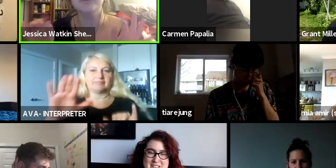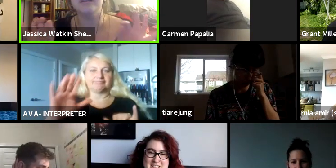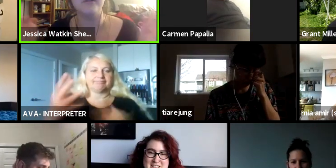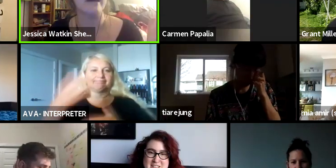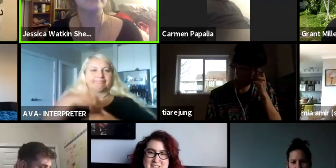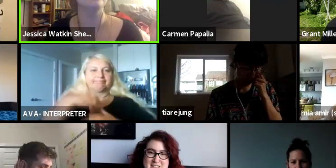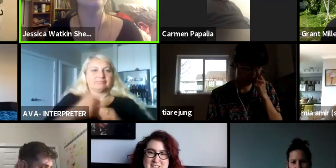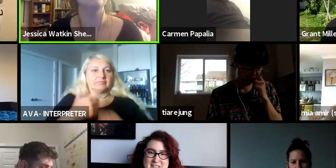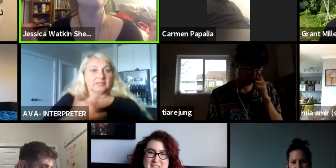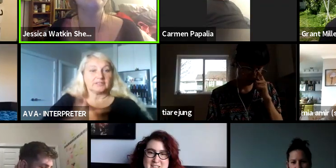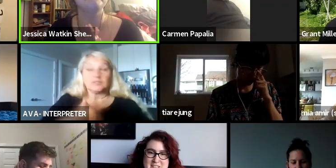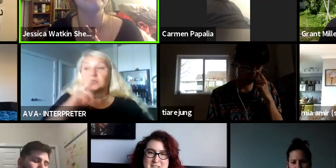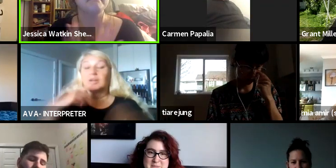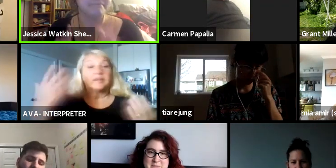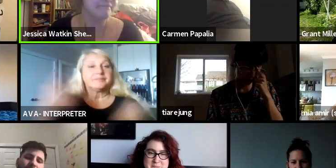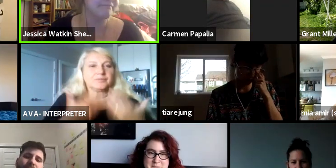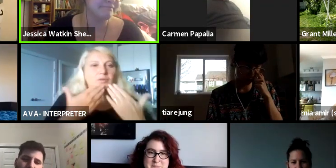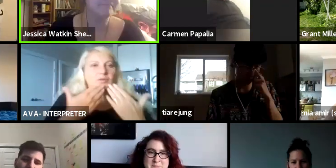Rooted in gratitude.